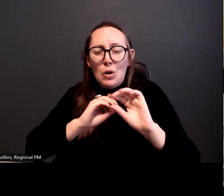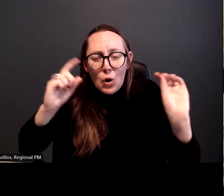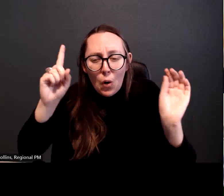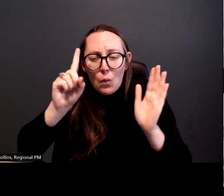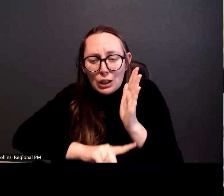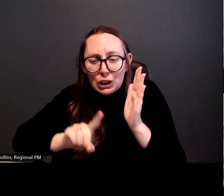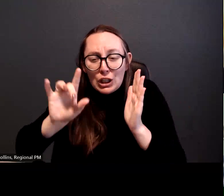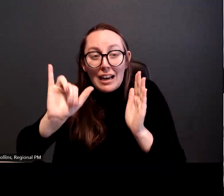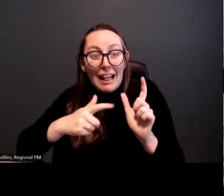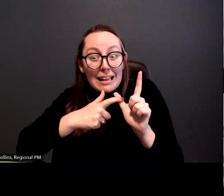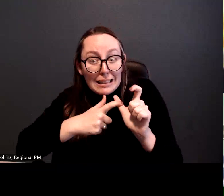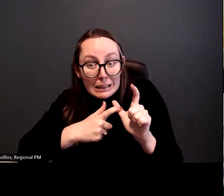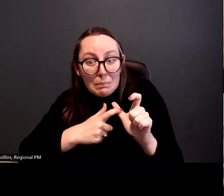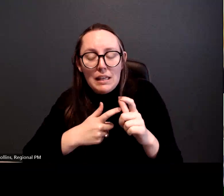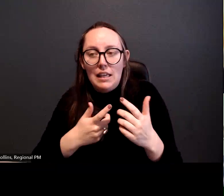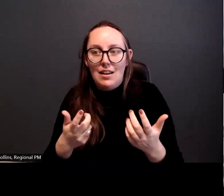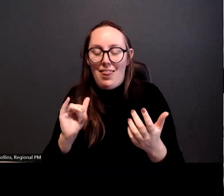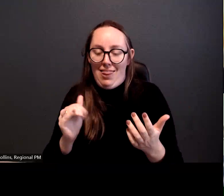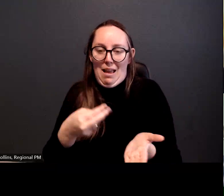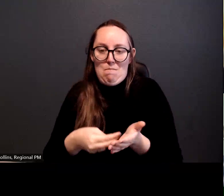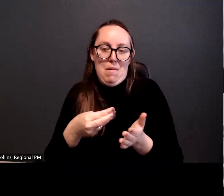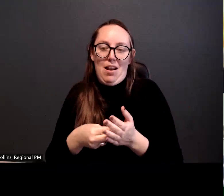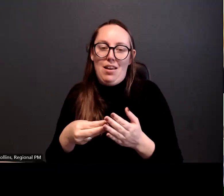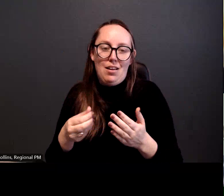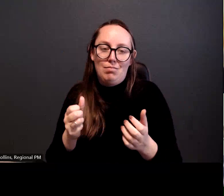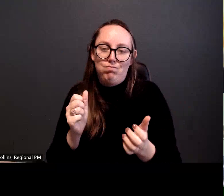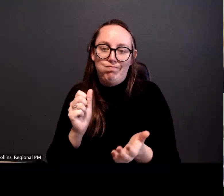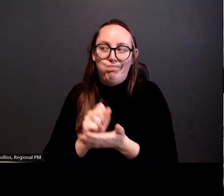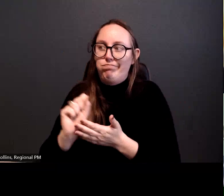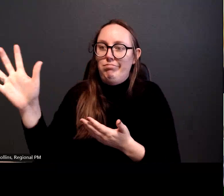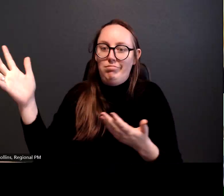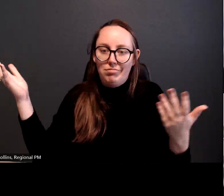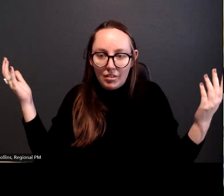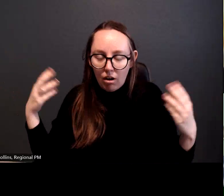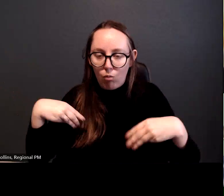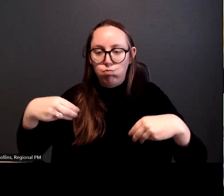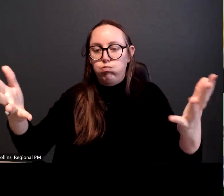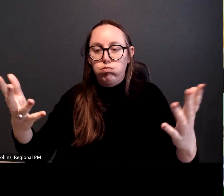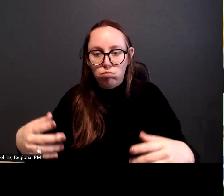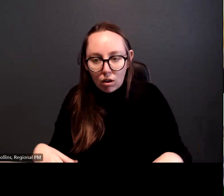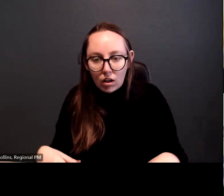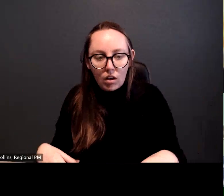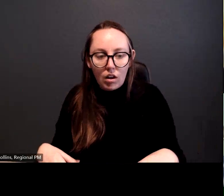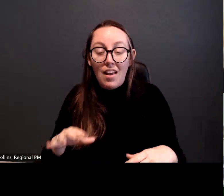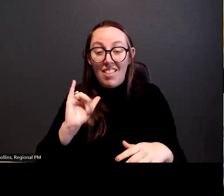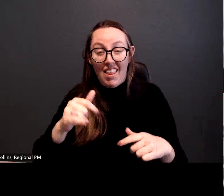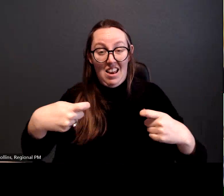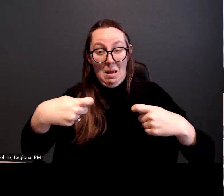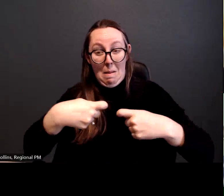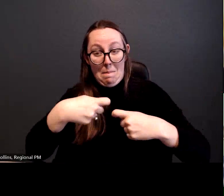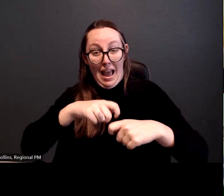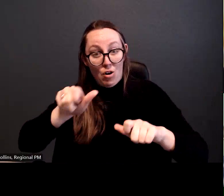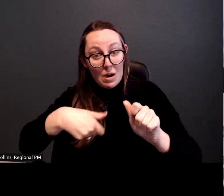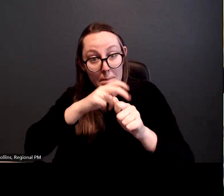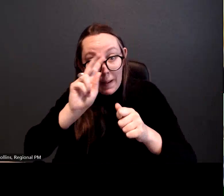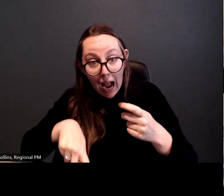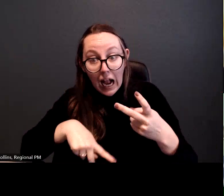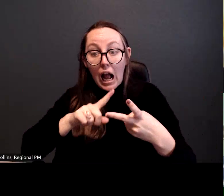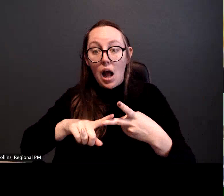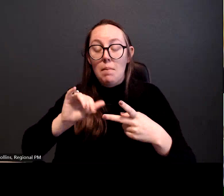And with it, you know, nobody checked the battery backup. Nobody checked the longevity. Nobody put a contract under how